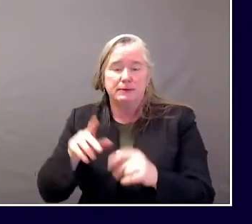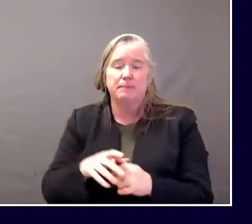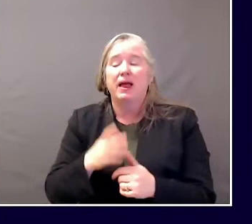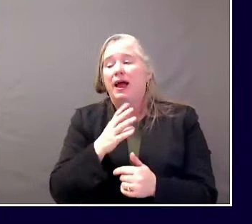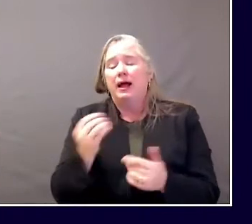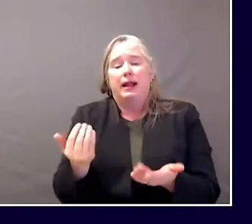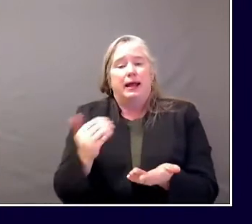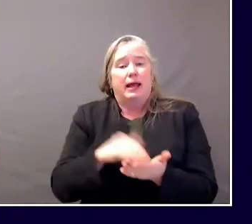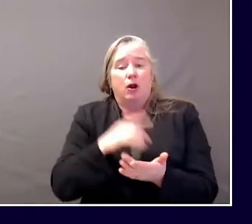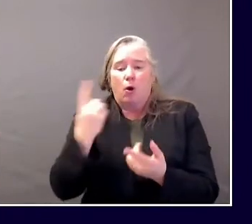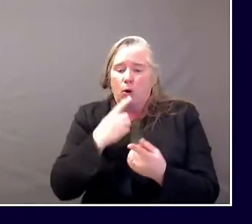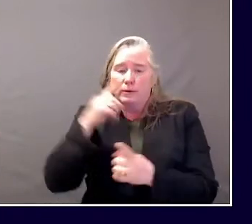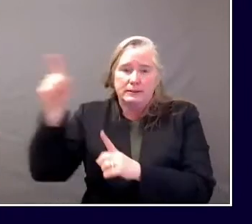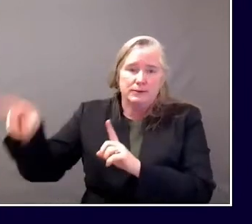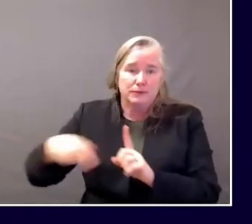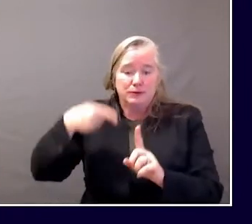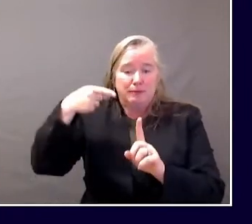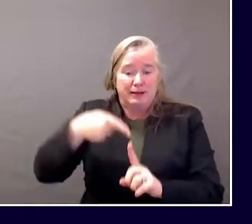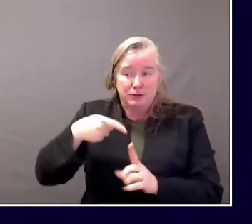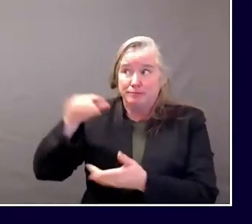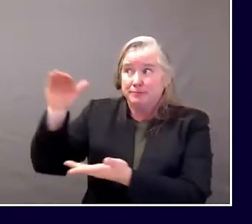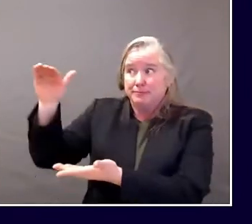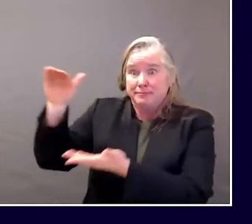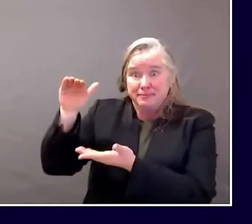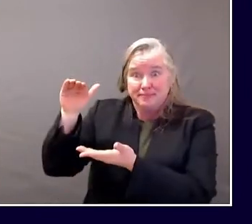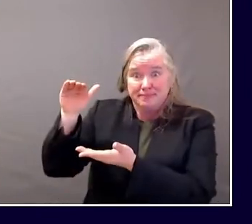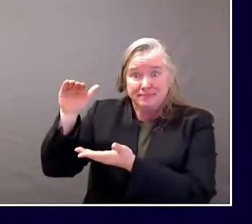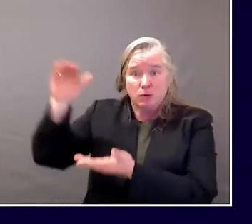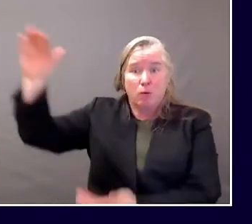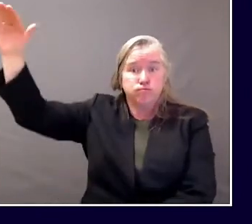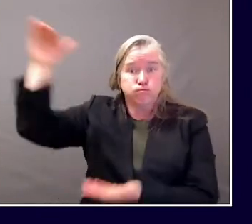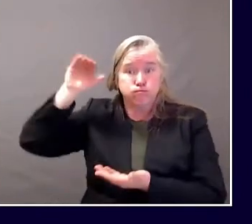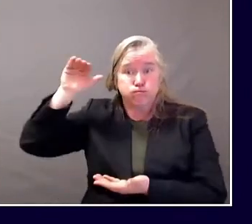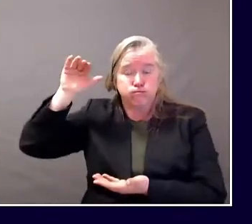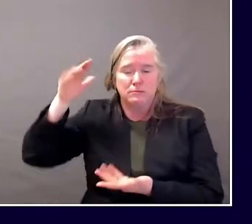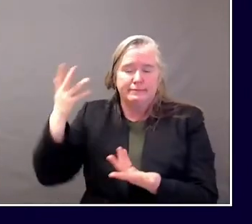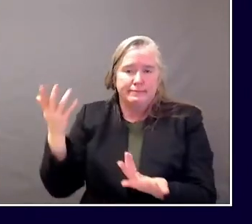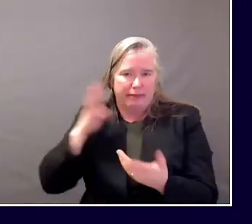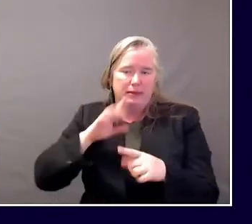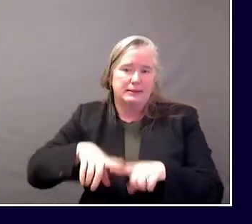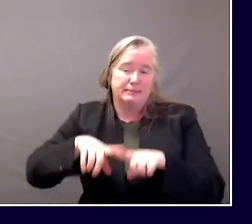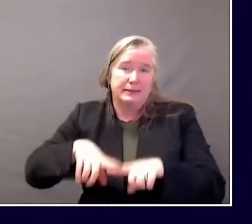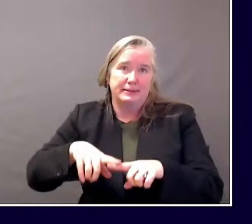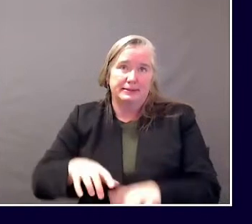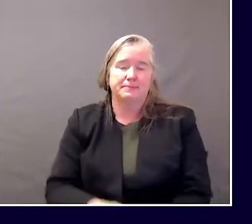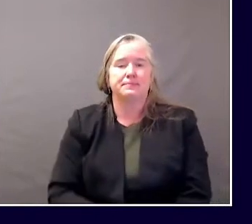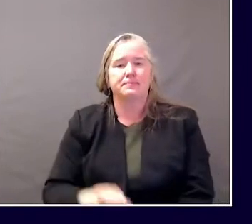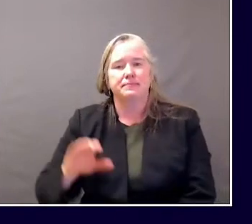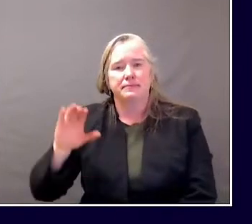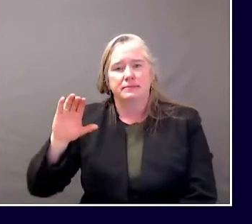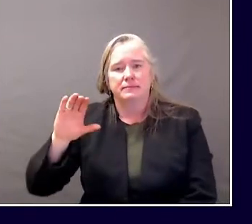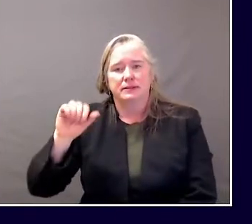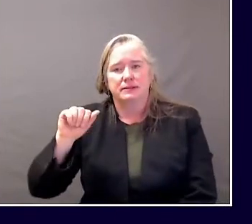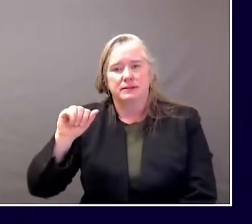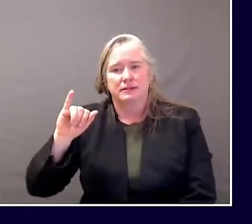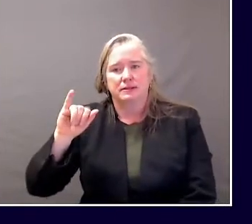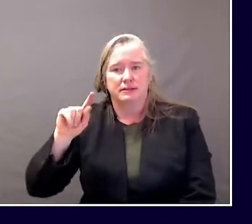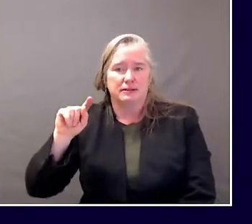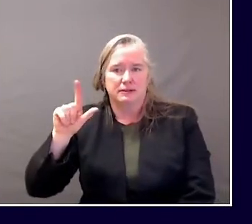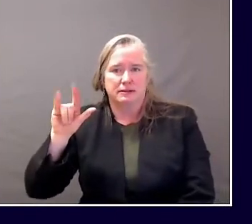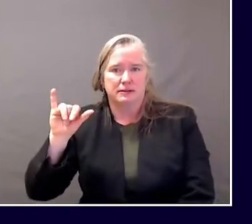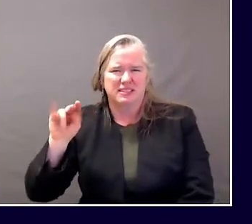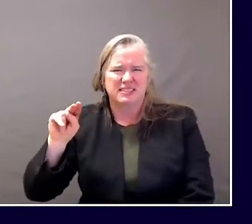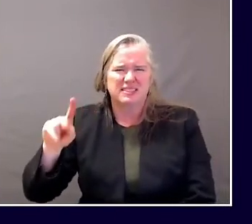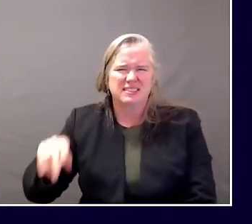get in. Okay, thank you. Over to Caitlin Andrews at the BDN next.